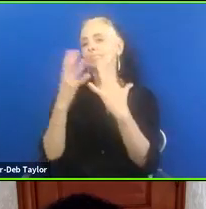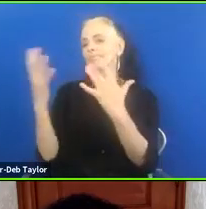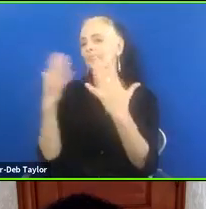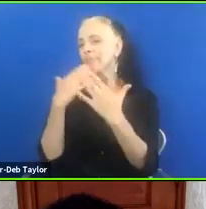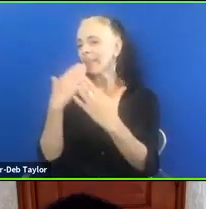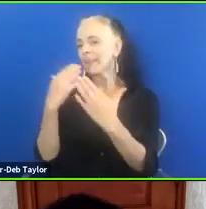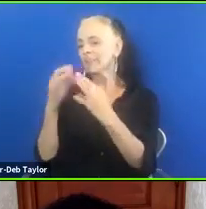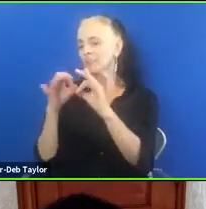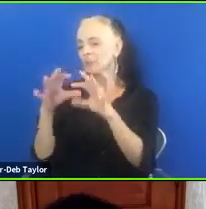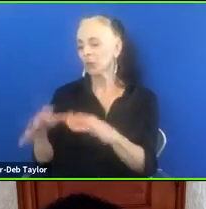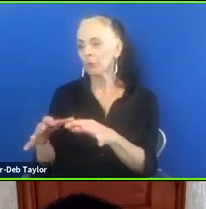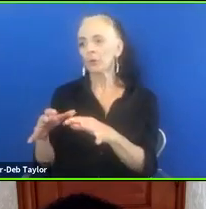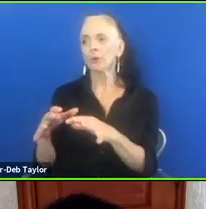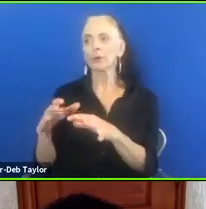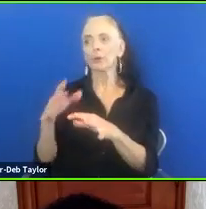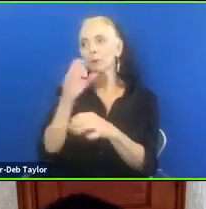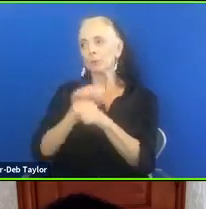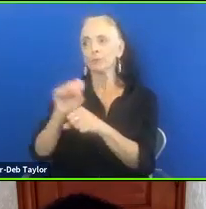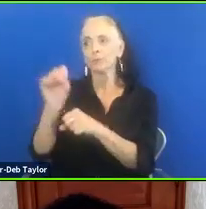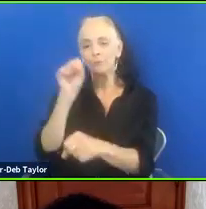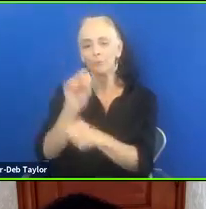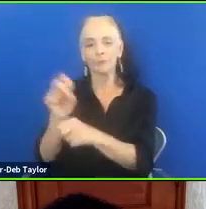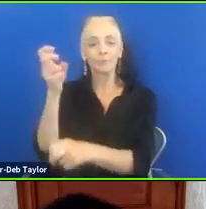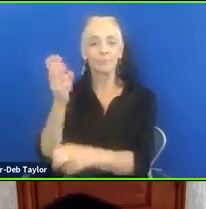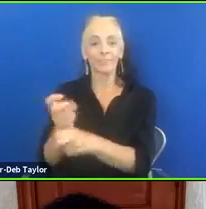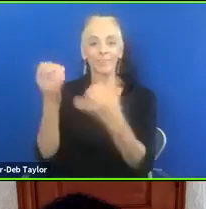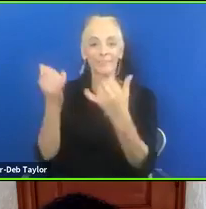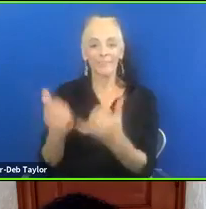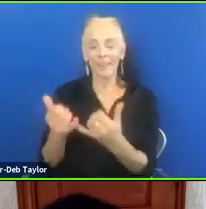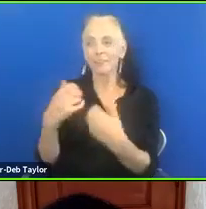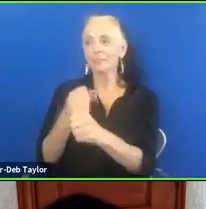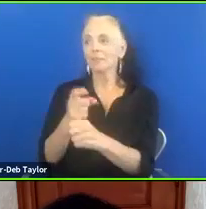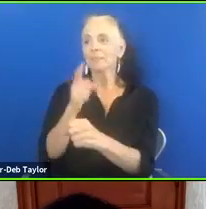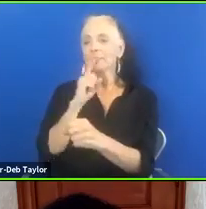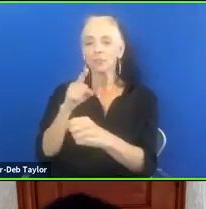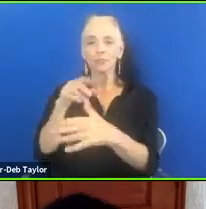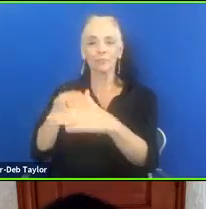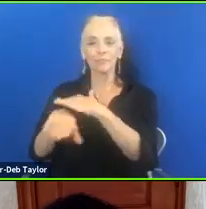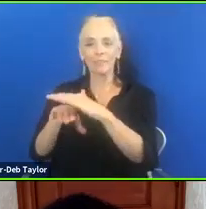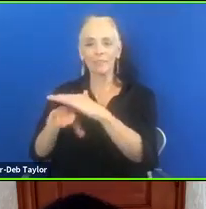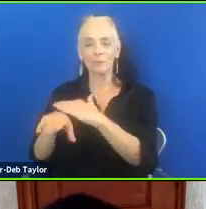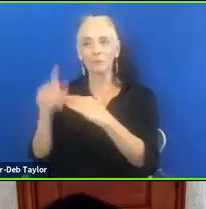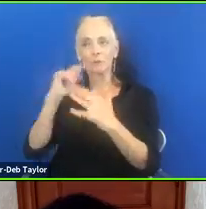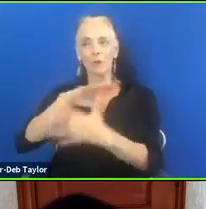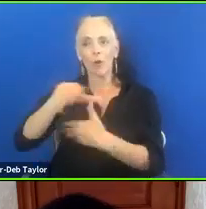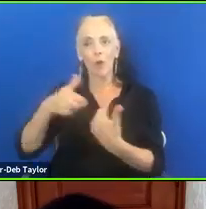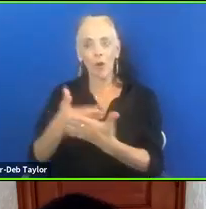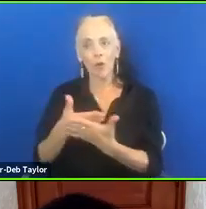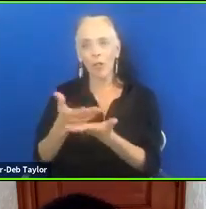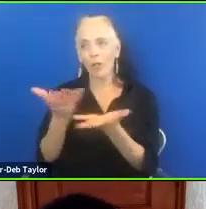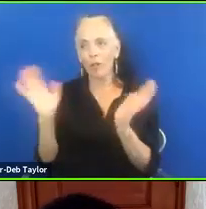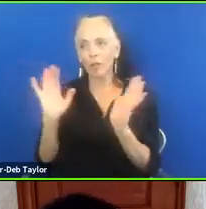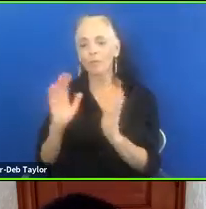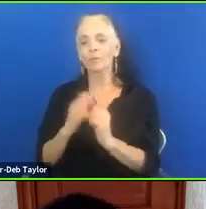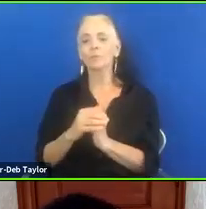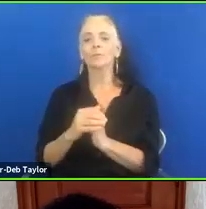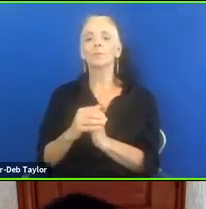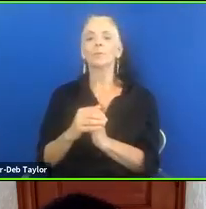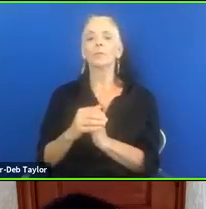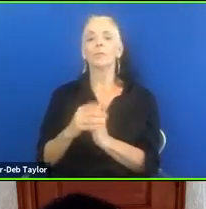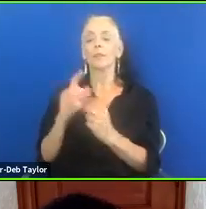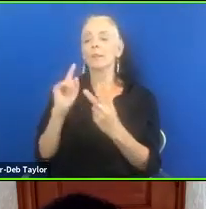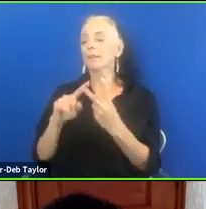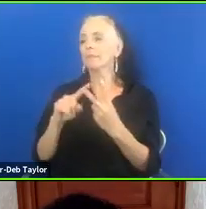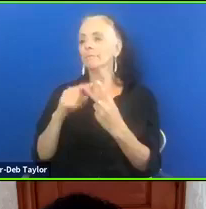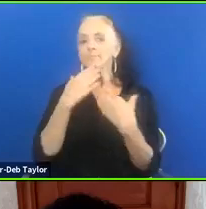interpreters as well, who are working hard right now to make sure this session is accessible to all folks. To our